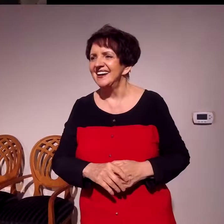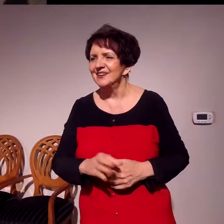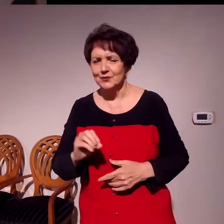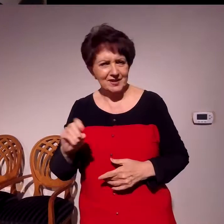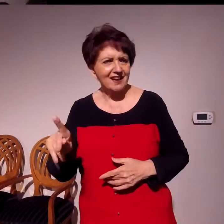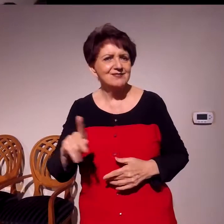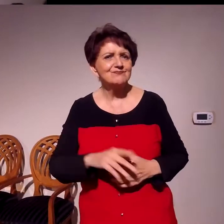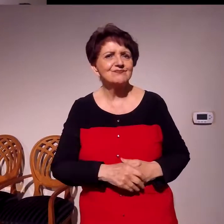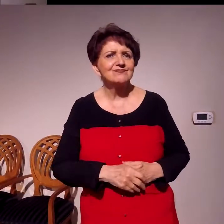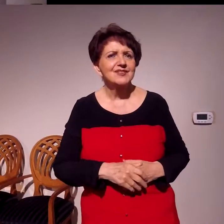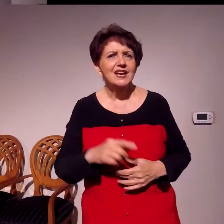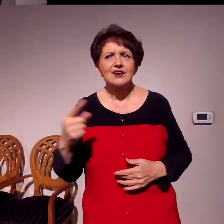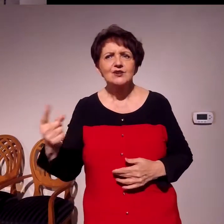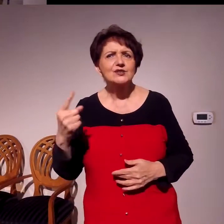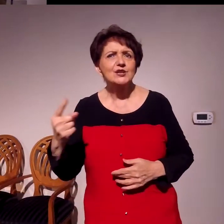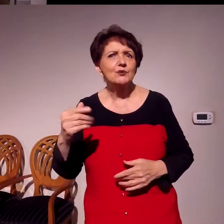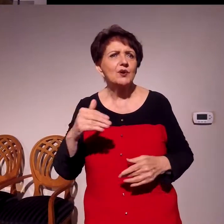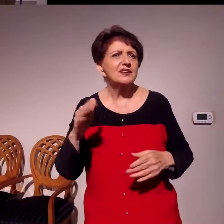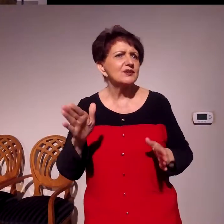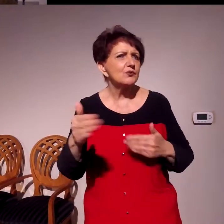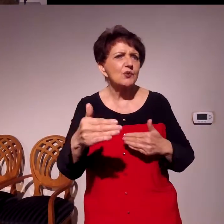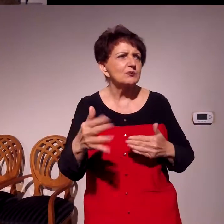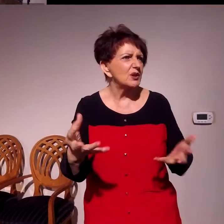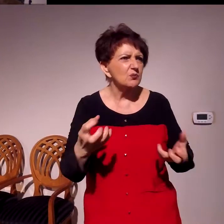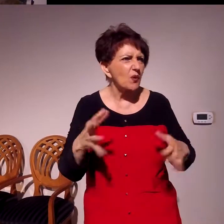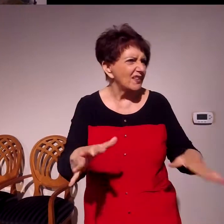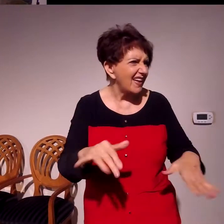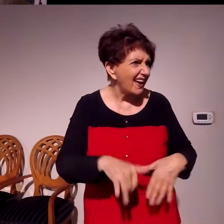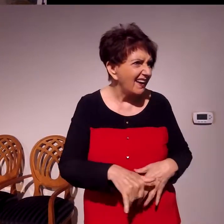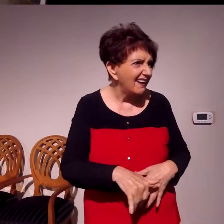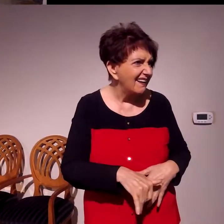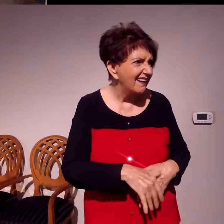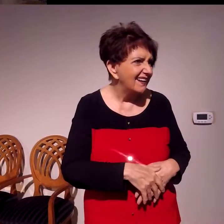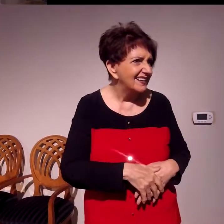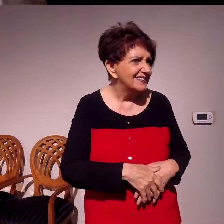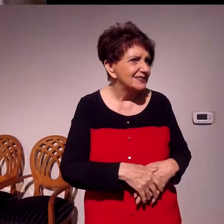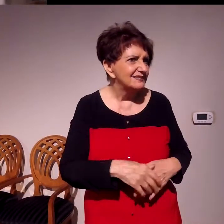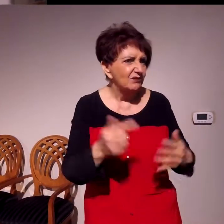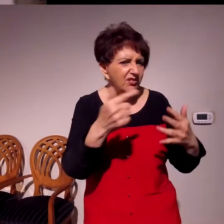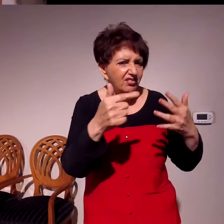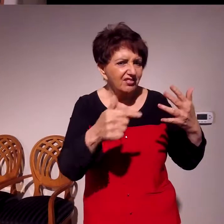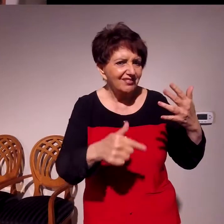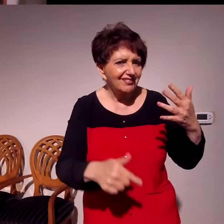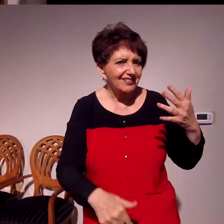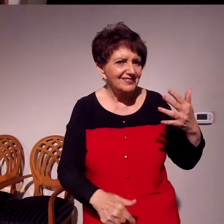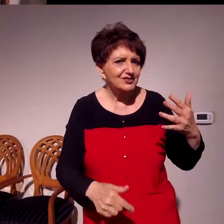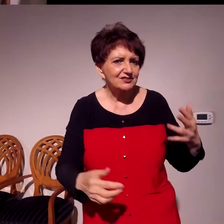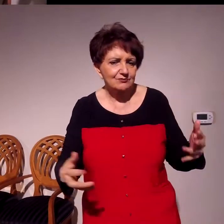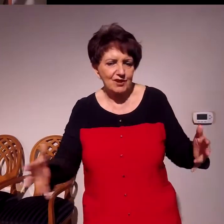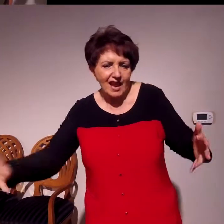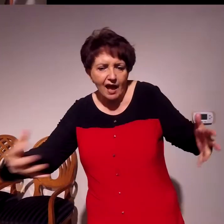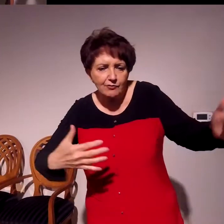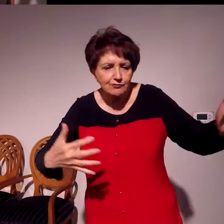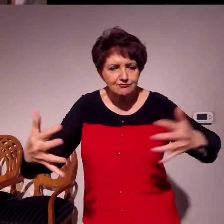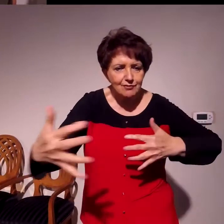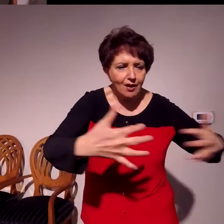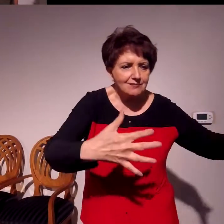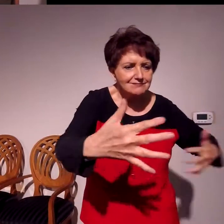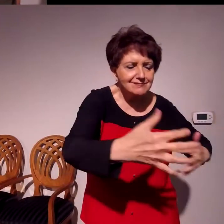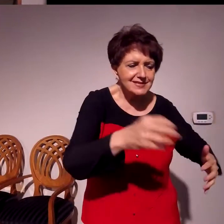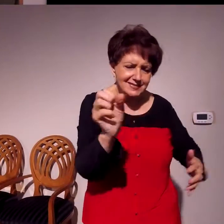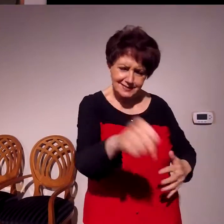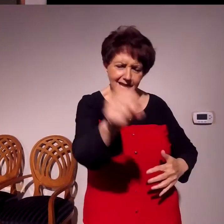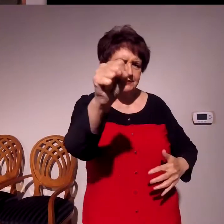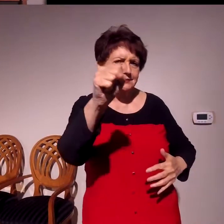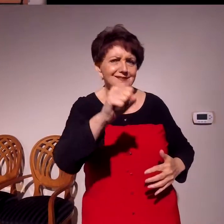Okay, so is there anybody in the room who doesn't want that? What was just said, all that. Don't you want to just gather all of that in and say yes to all of